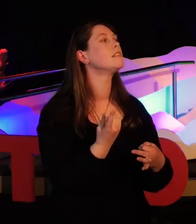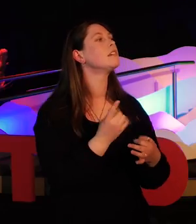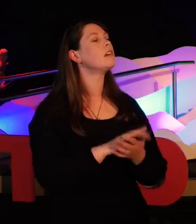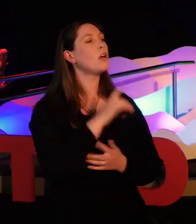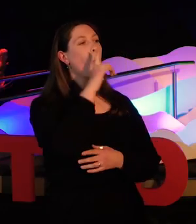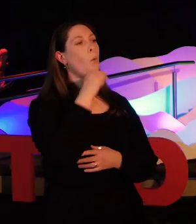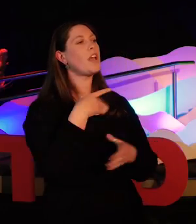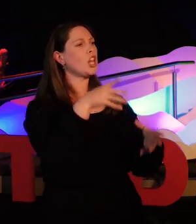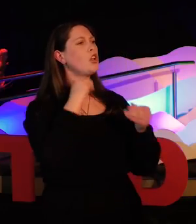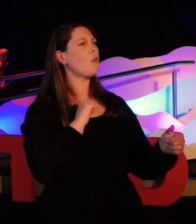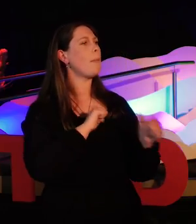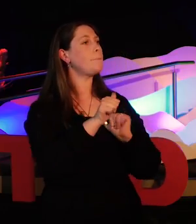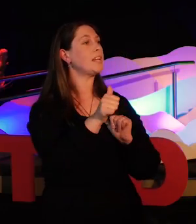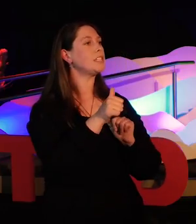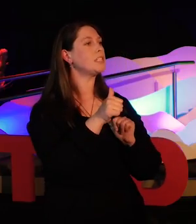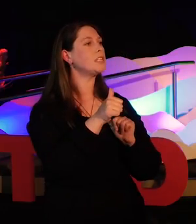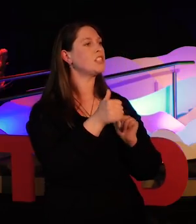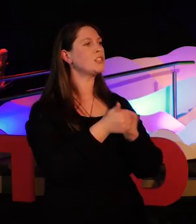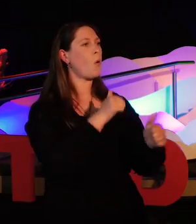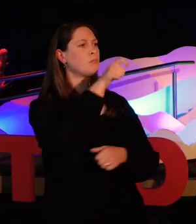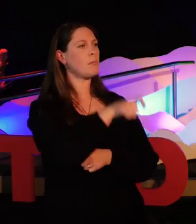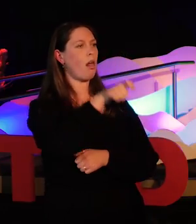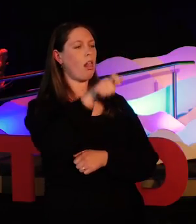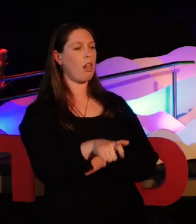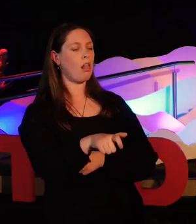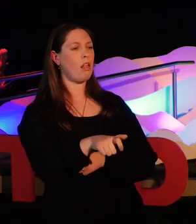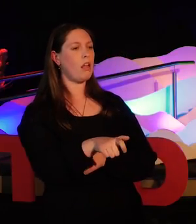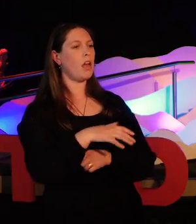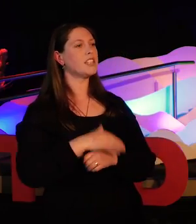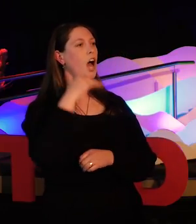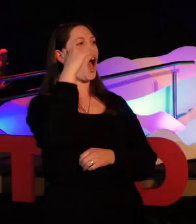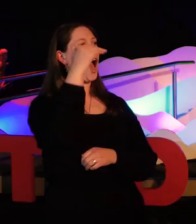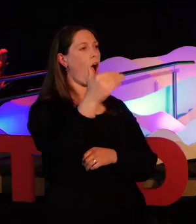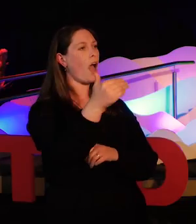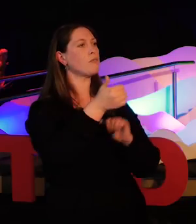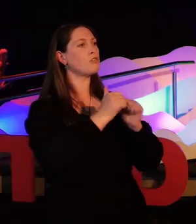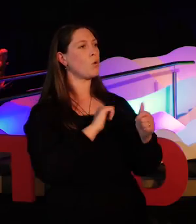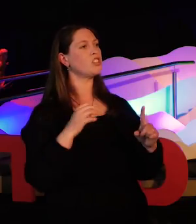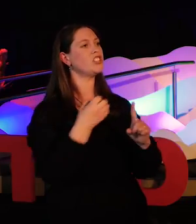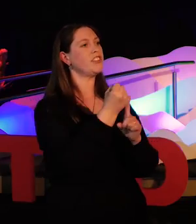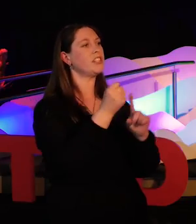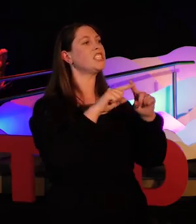can we learn from the best performers for us as high performance difference makers?